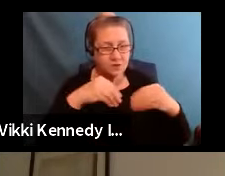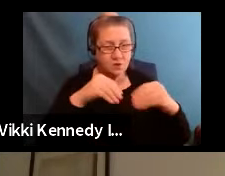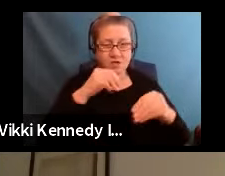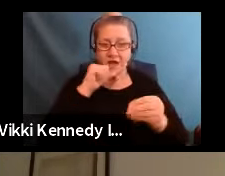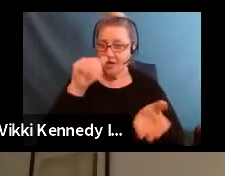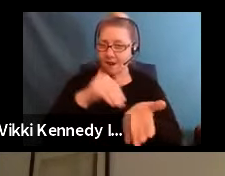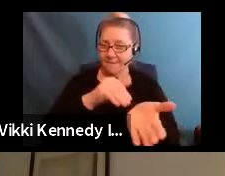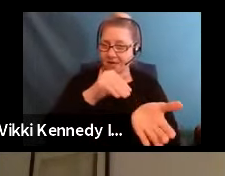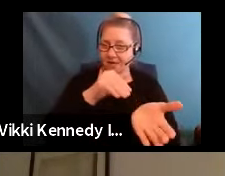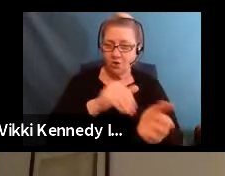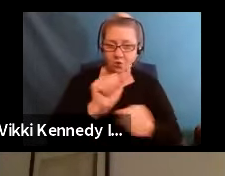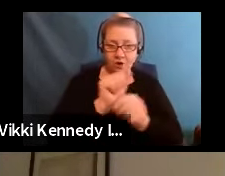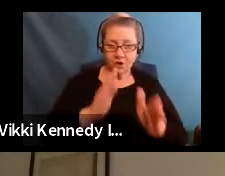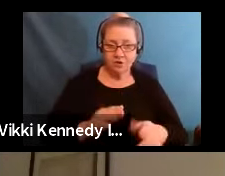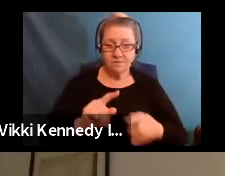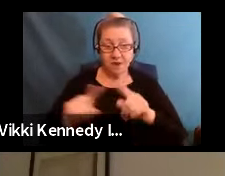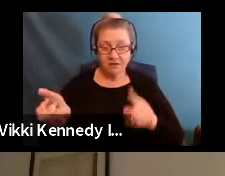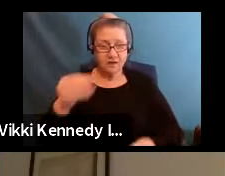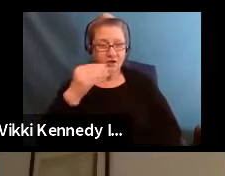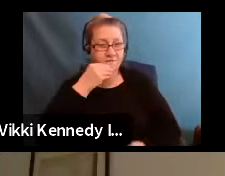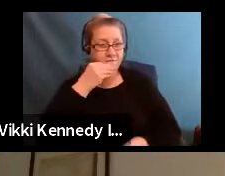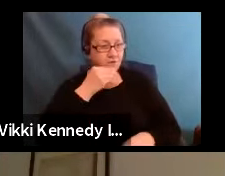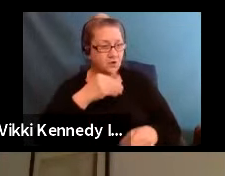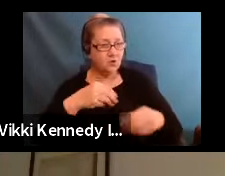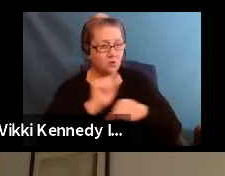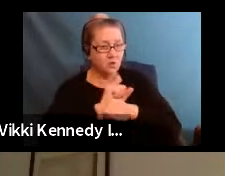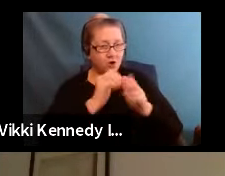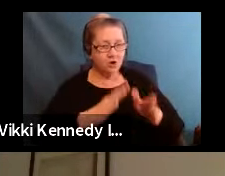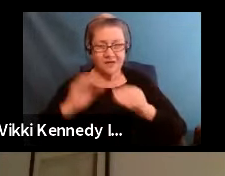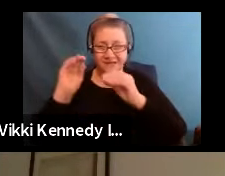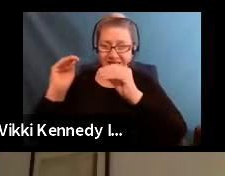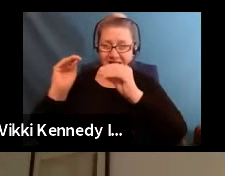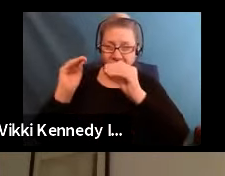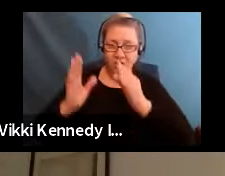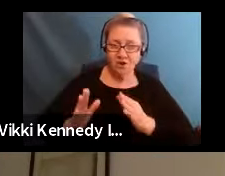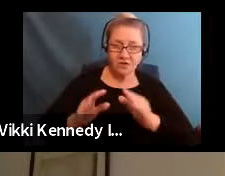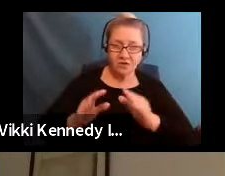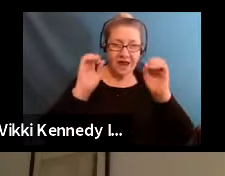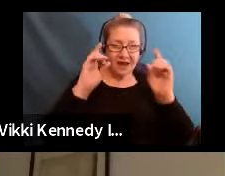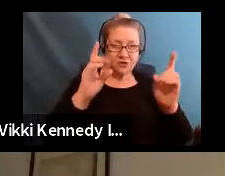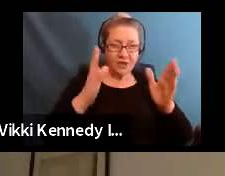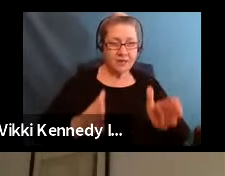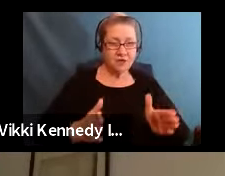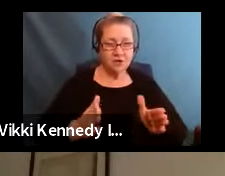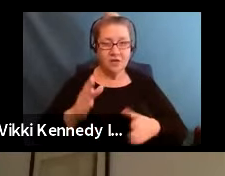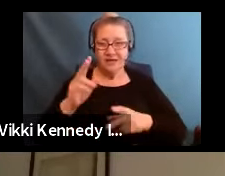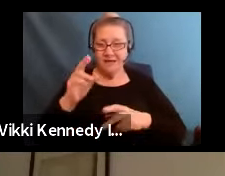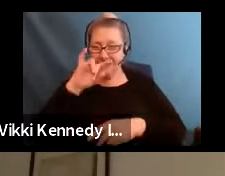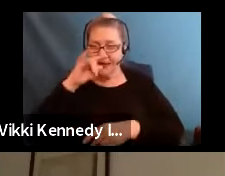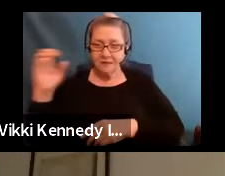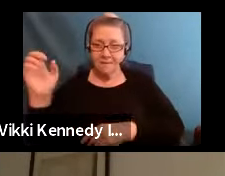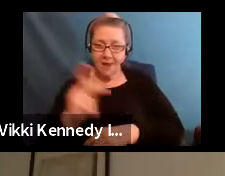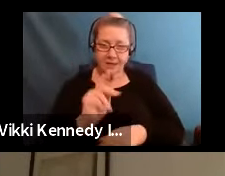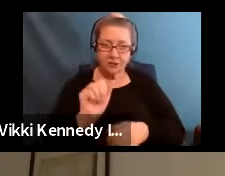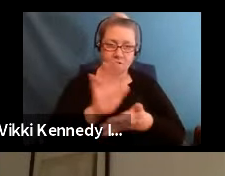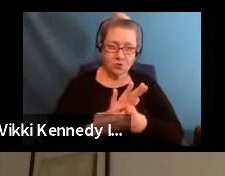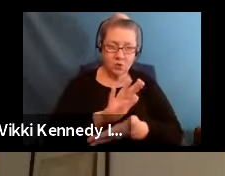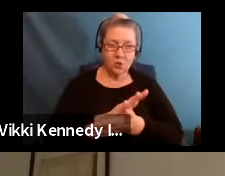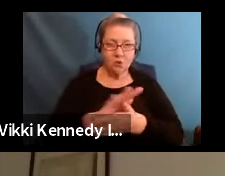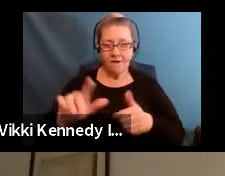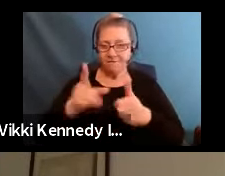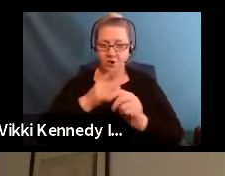medical workers, but the grocery store workers, teachers and educators, if we want to get kids back in school, and you know, the first